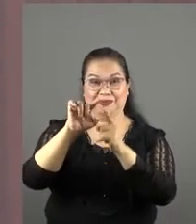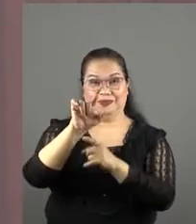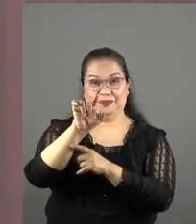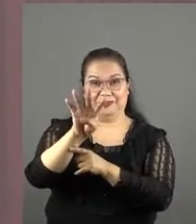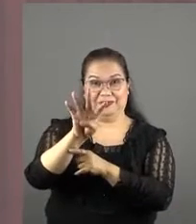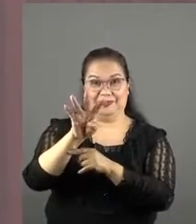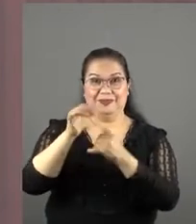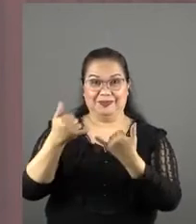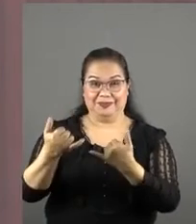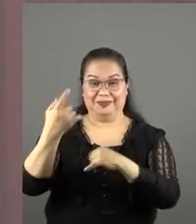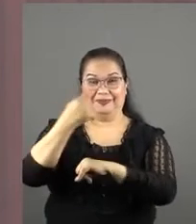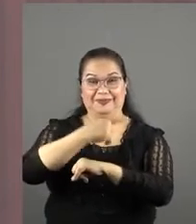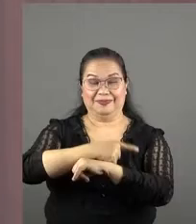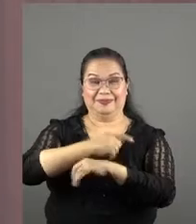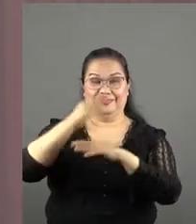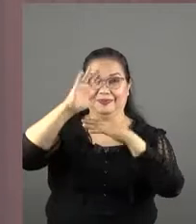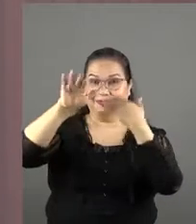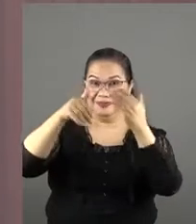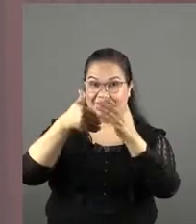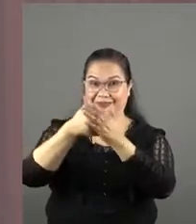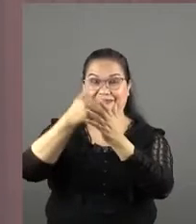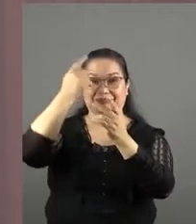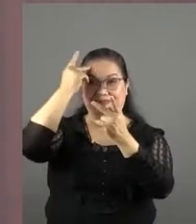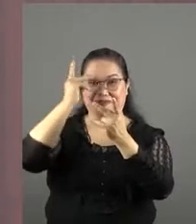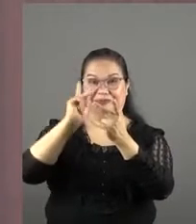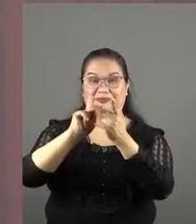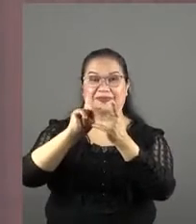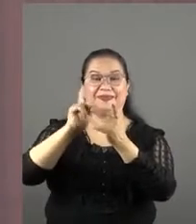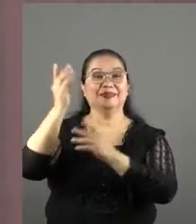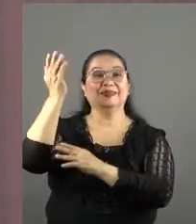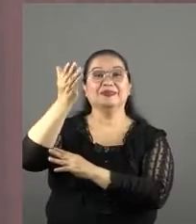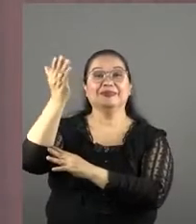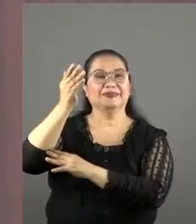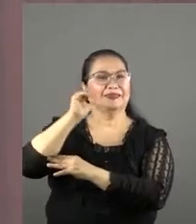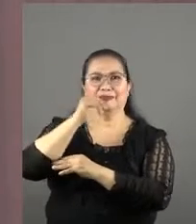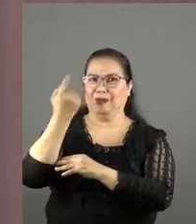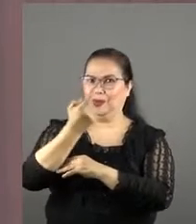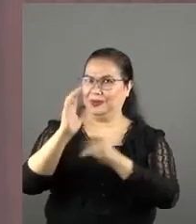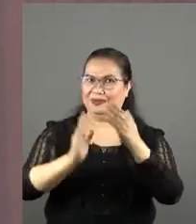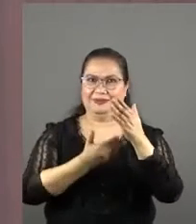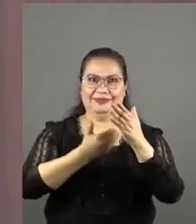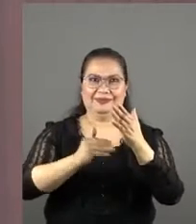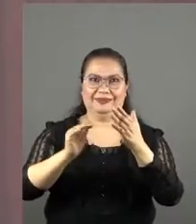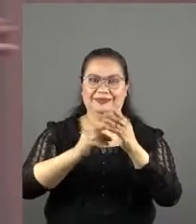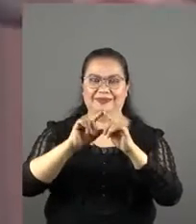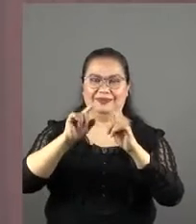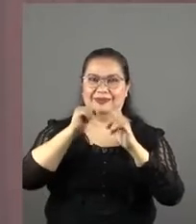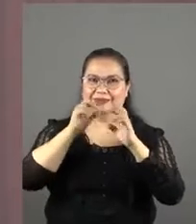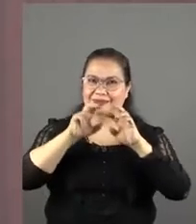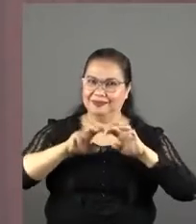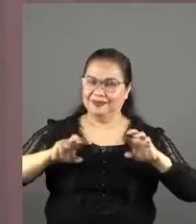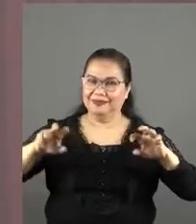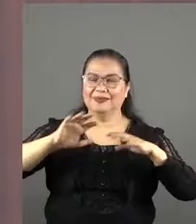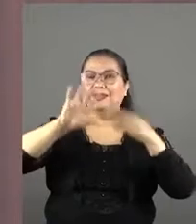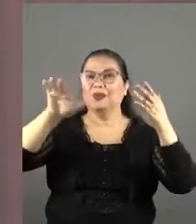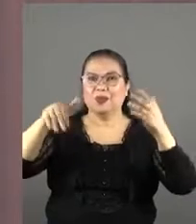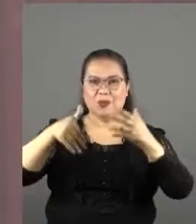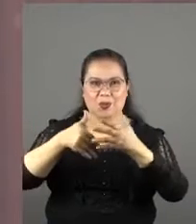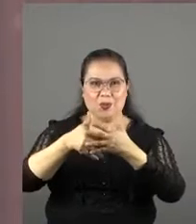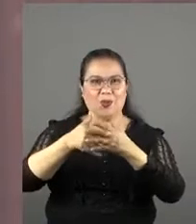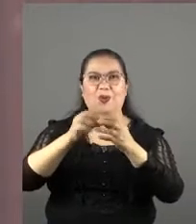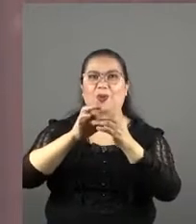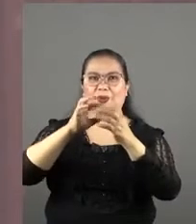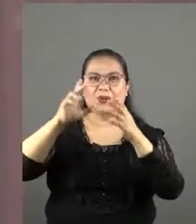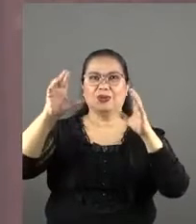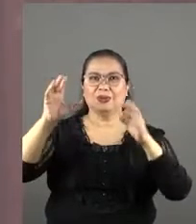at today. And the whole purpose of even the sermon, not just the singing, not just the chancel choir, the whole sermon and the